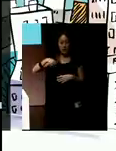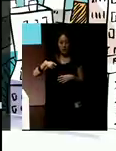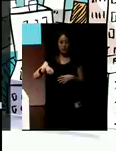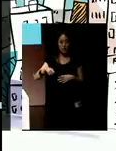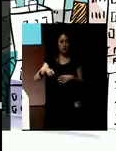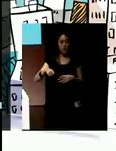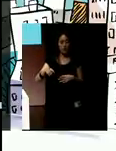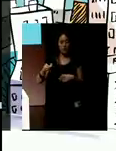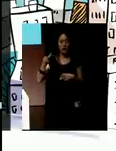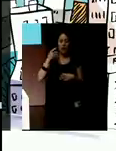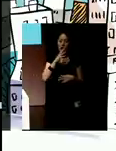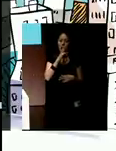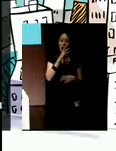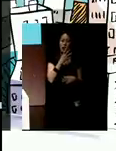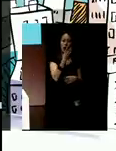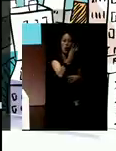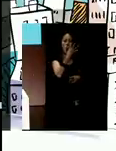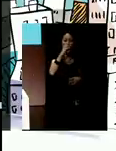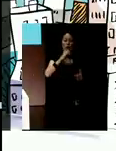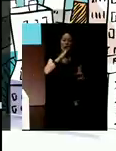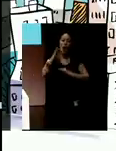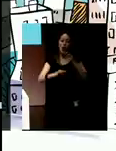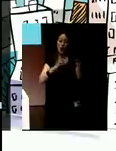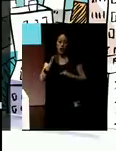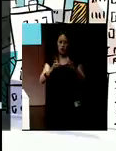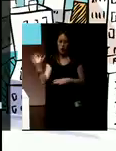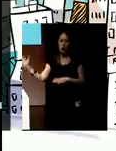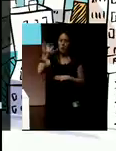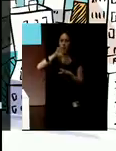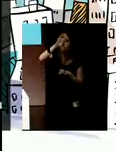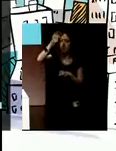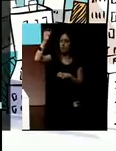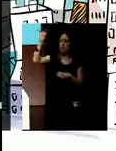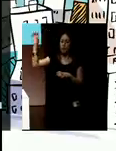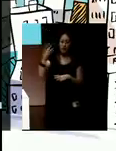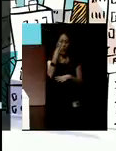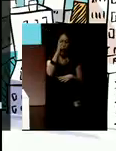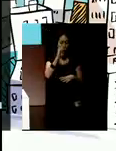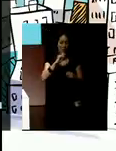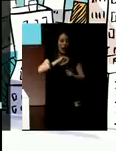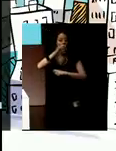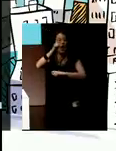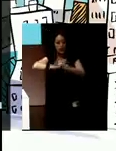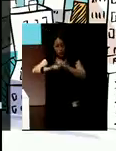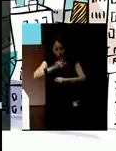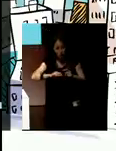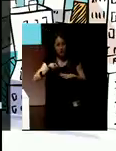Europe. Design for All promotion centers, designers association, national platform